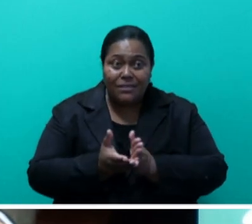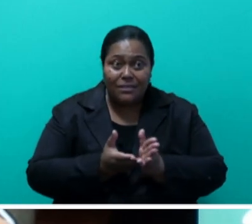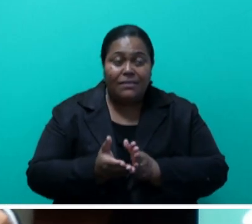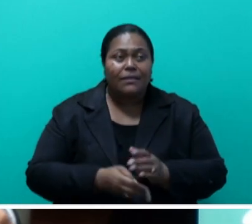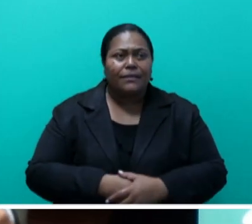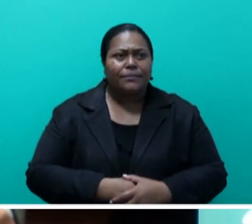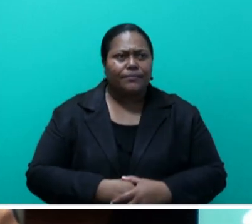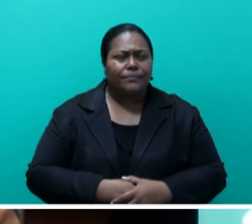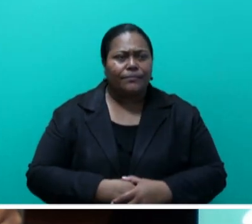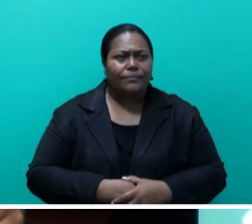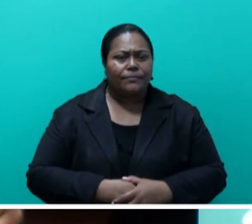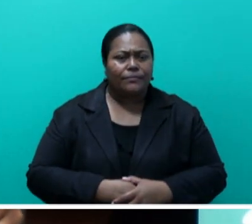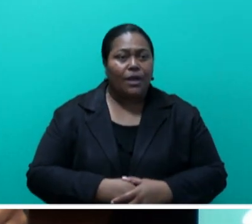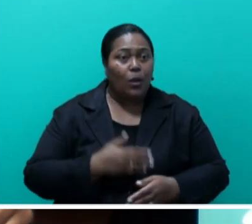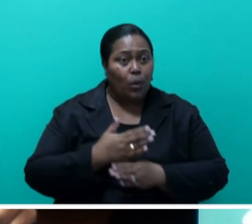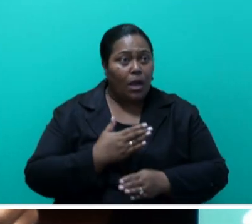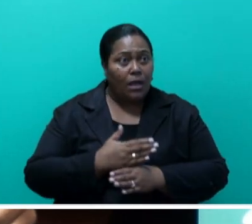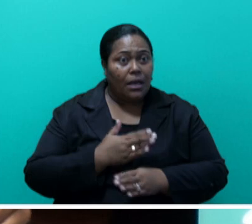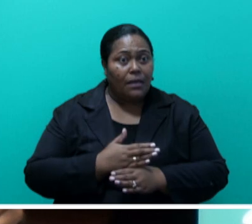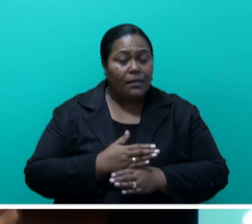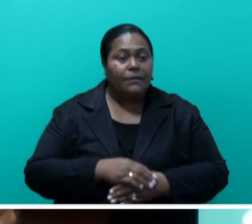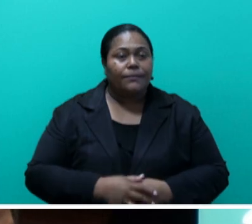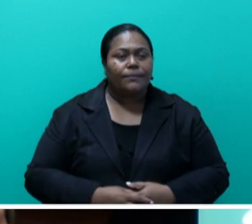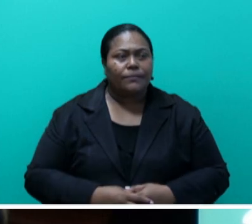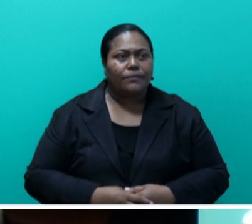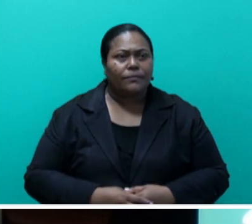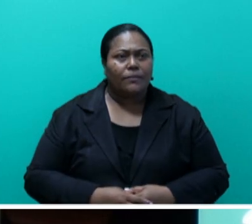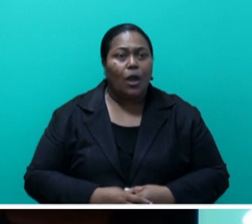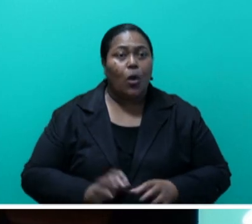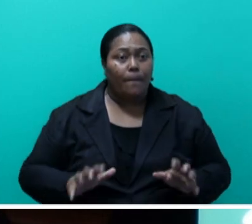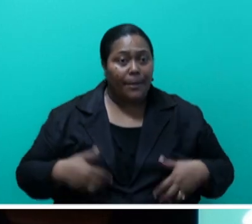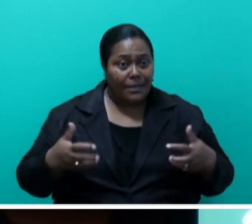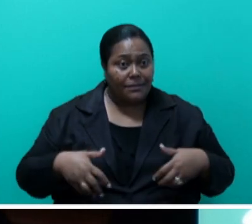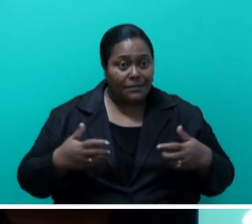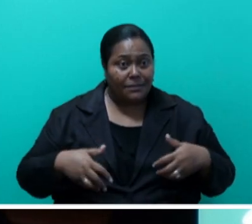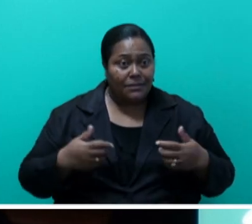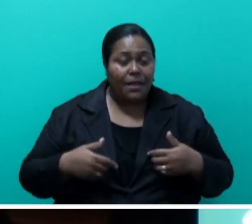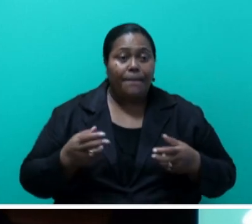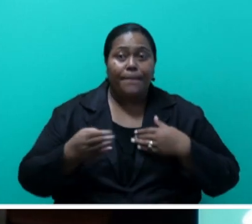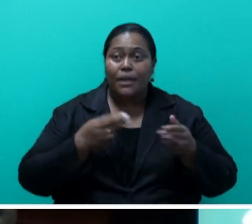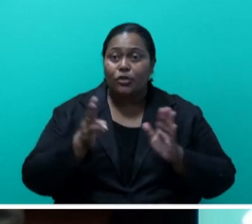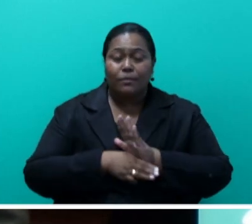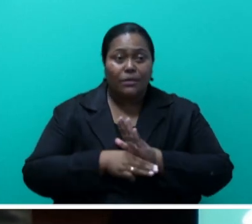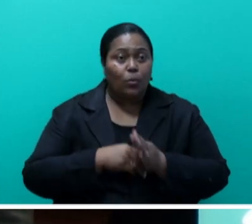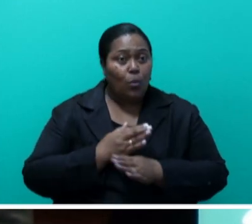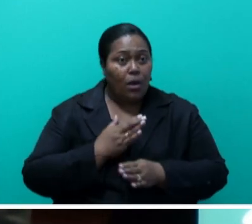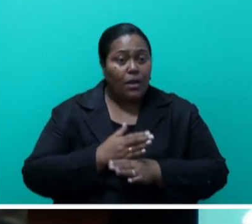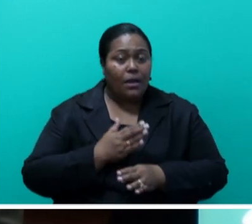Ombudsperson function, the existing complaints management function undertaken by